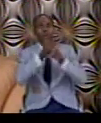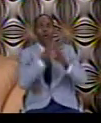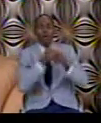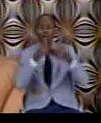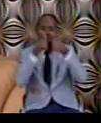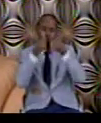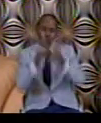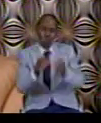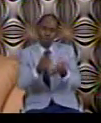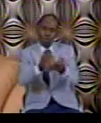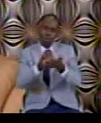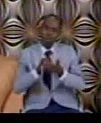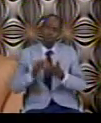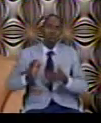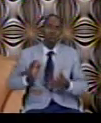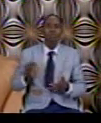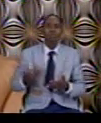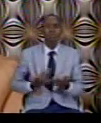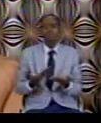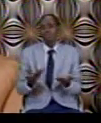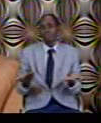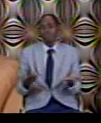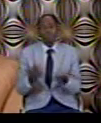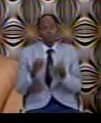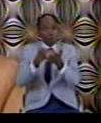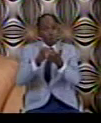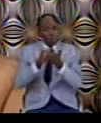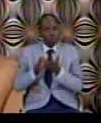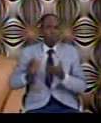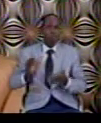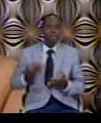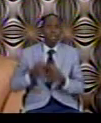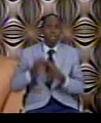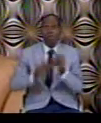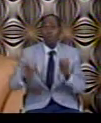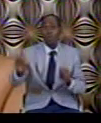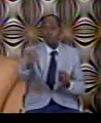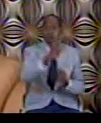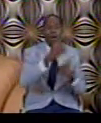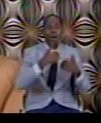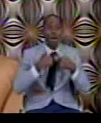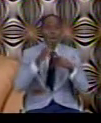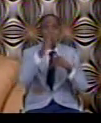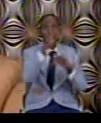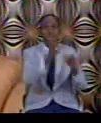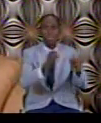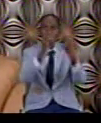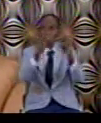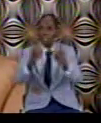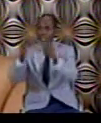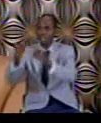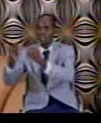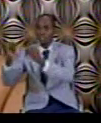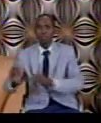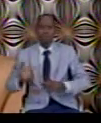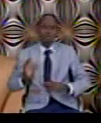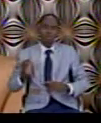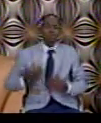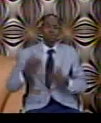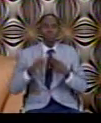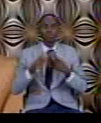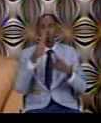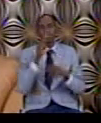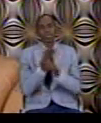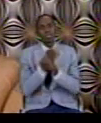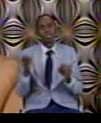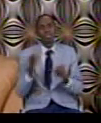his own soul? His own soul. Everybody has one. Everybody has a soul. A soul to be saved. A